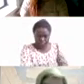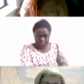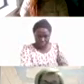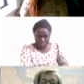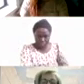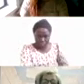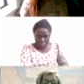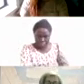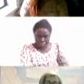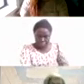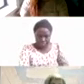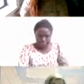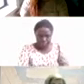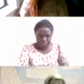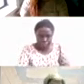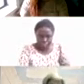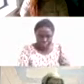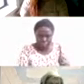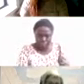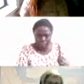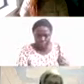society.